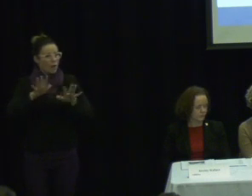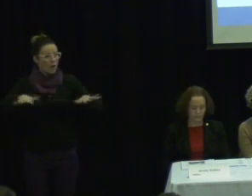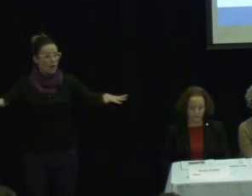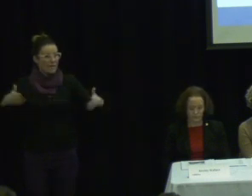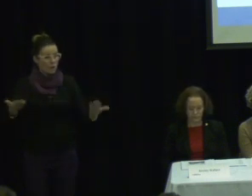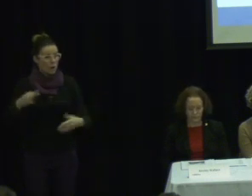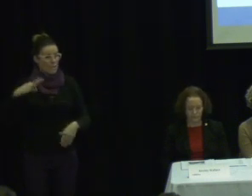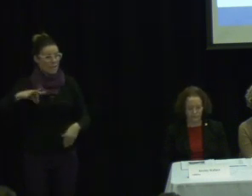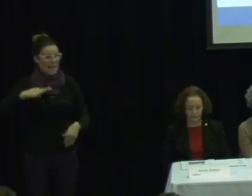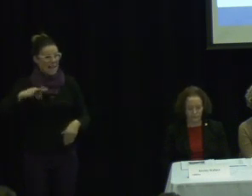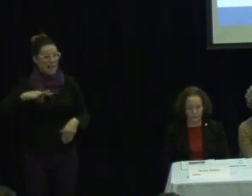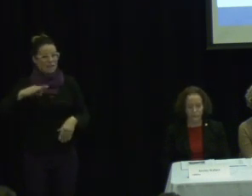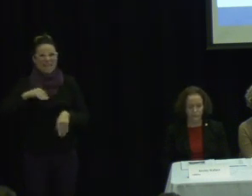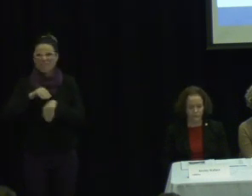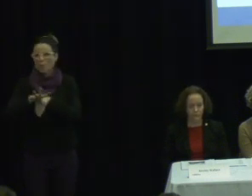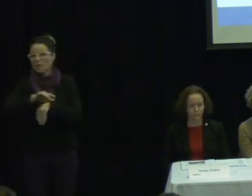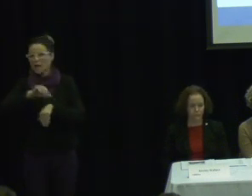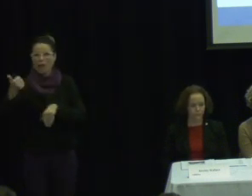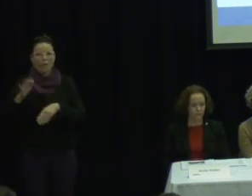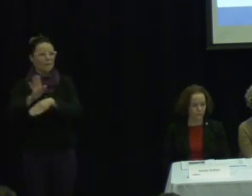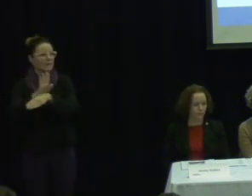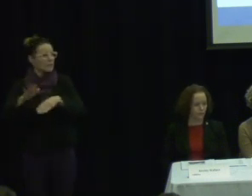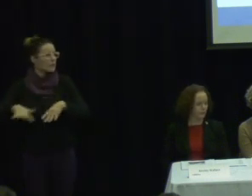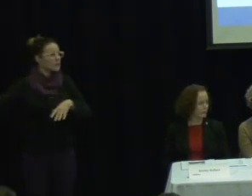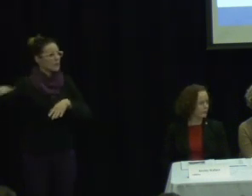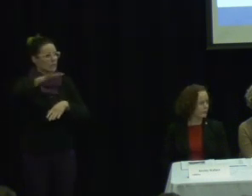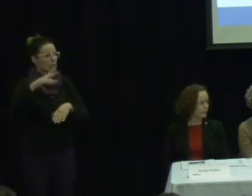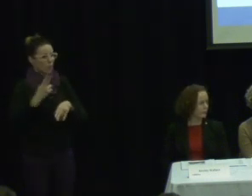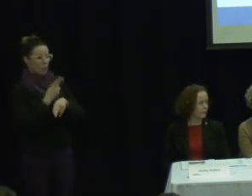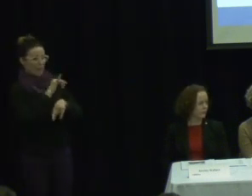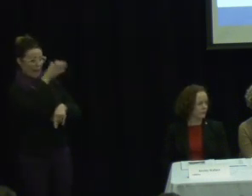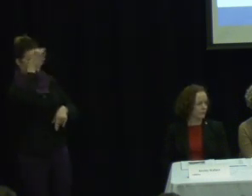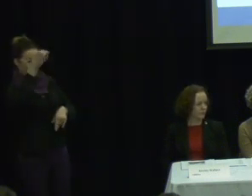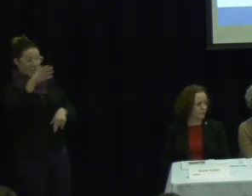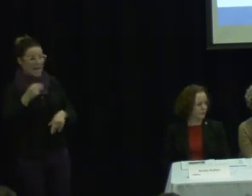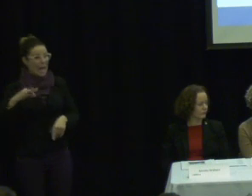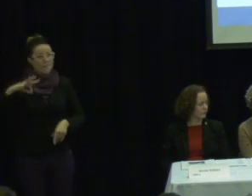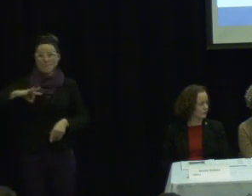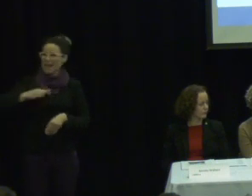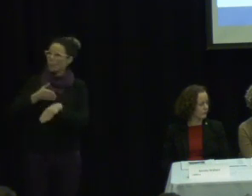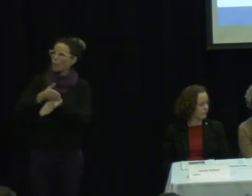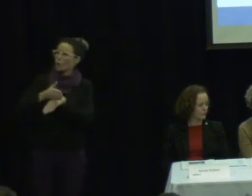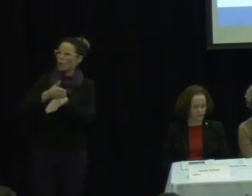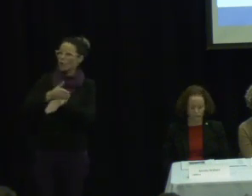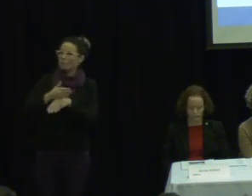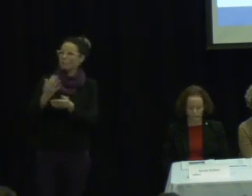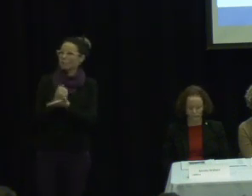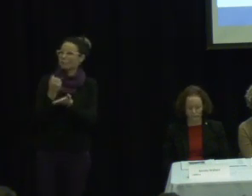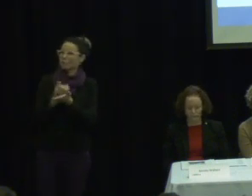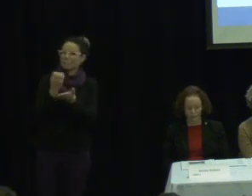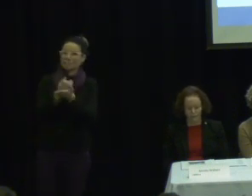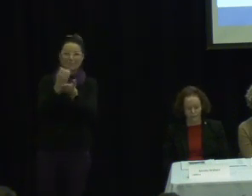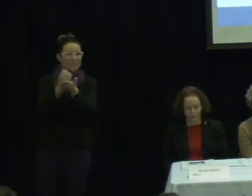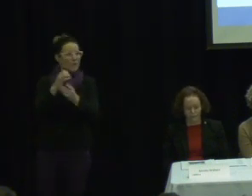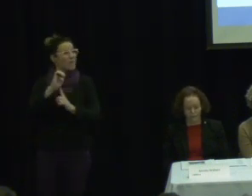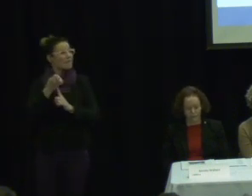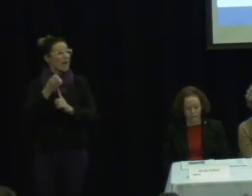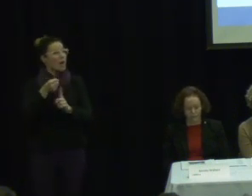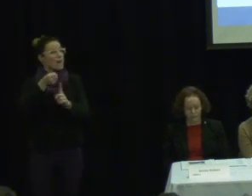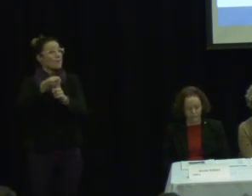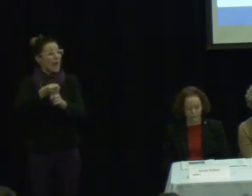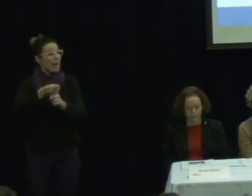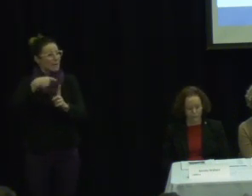hopefully contribute to the Maine economy. At the very least, at least we'll be making a stronger environmental positive impact. Another